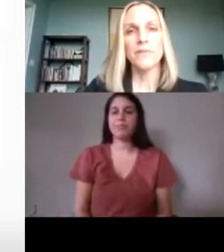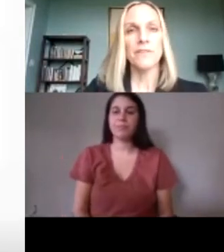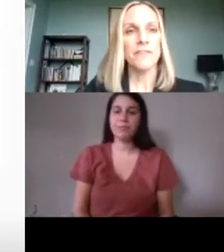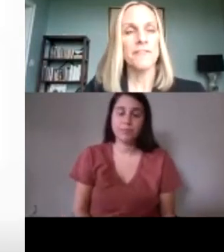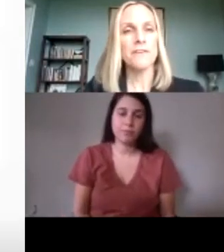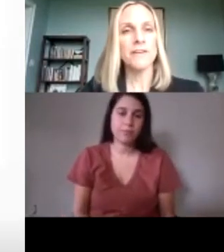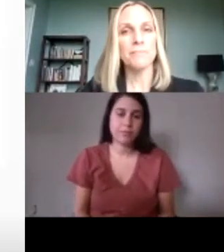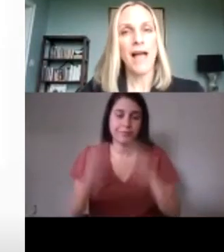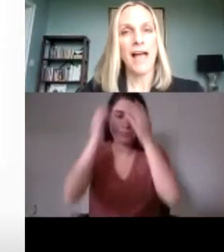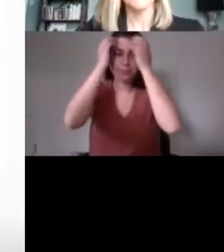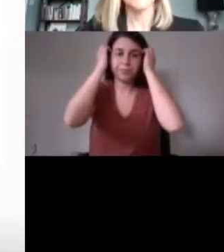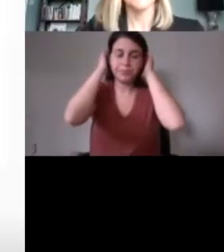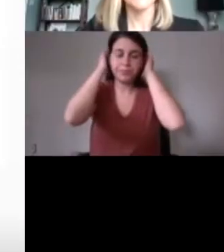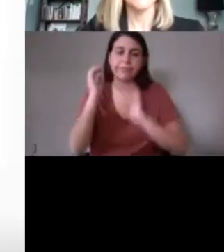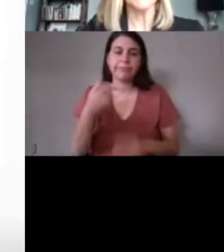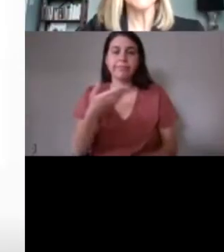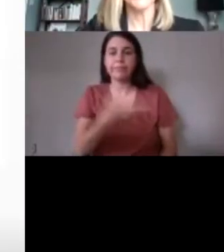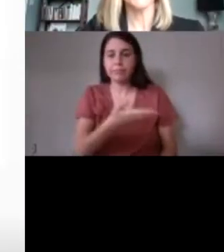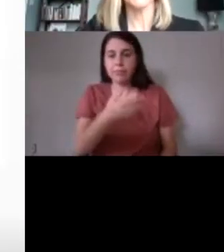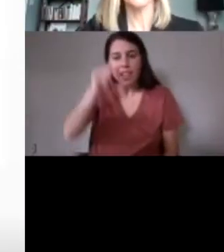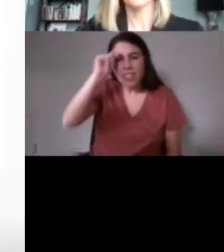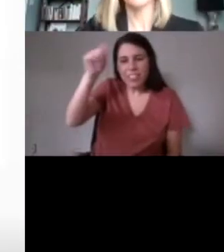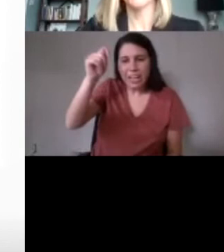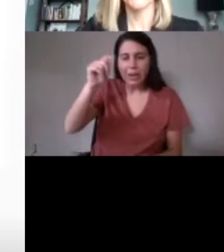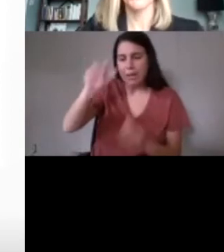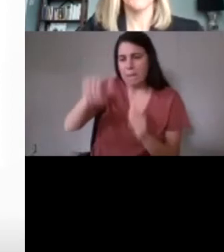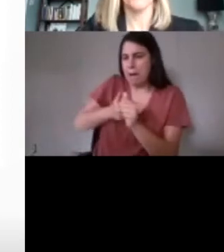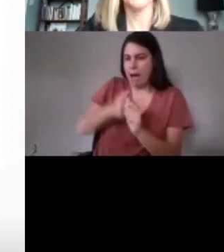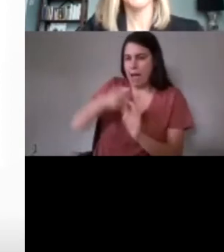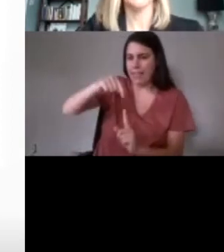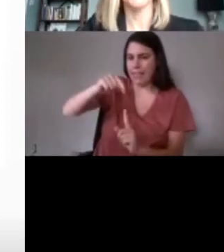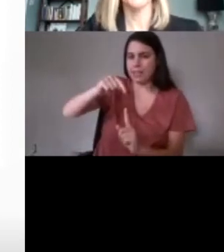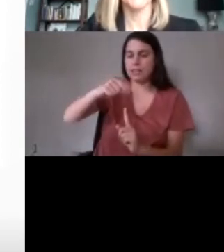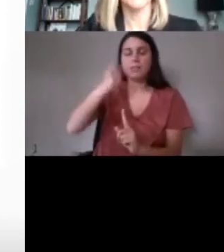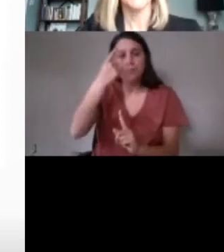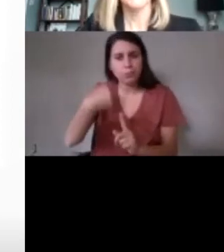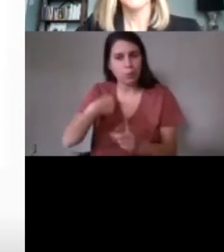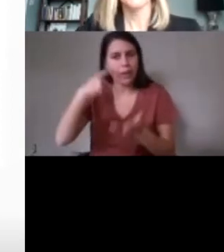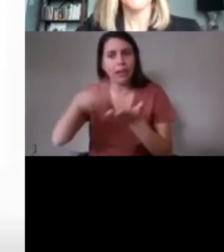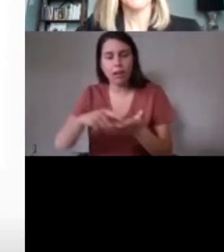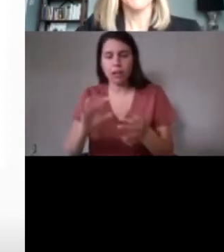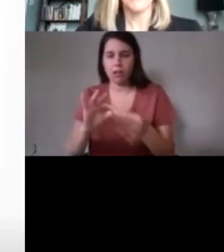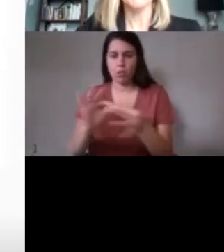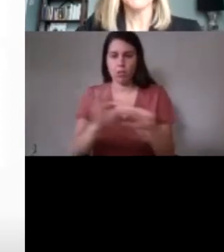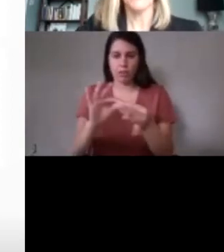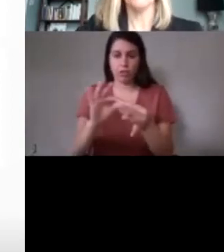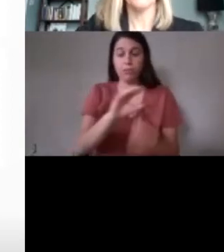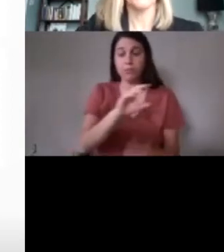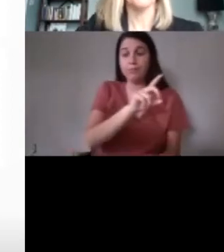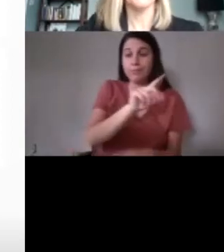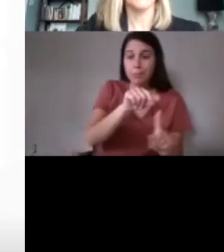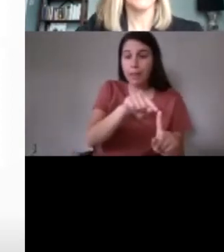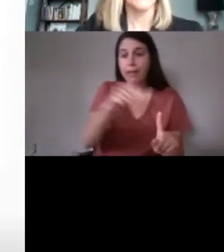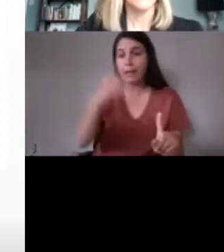So the theory behind this, in addition to that relationship that we've seen between disability and mental health